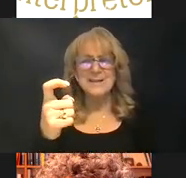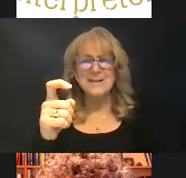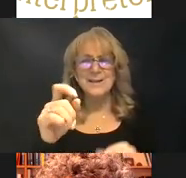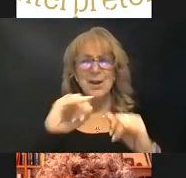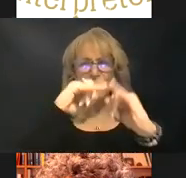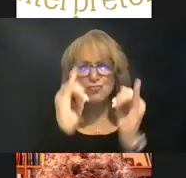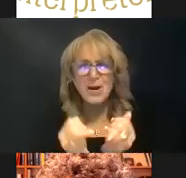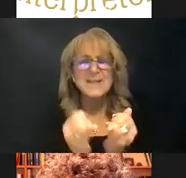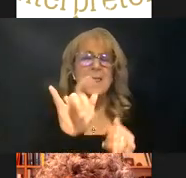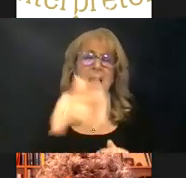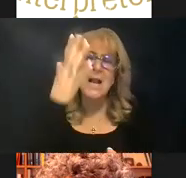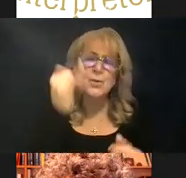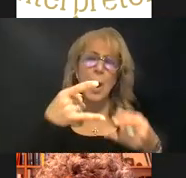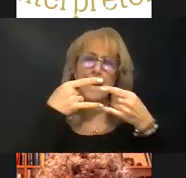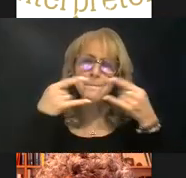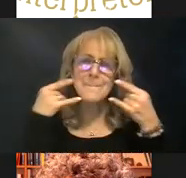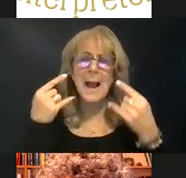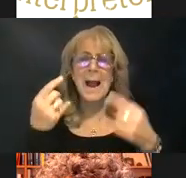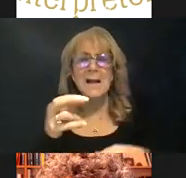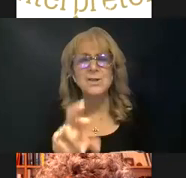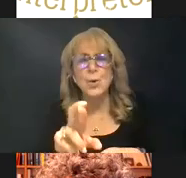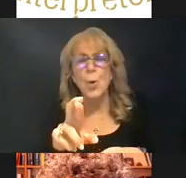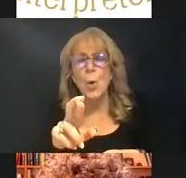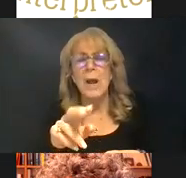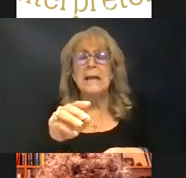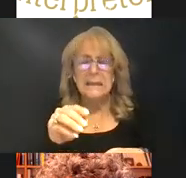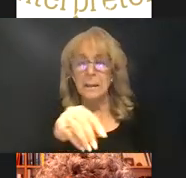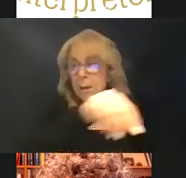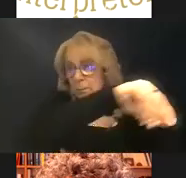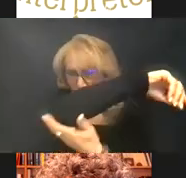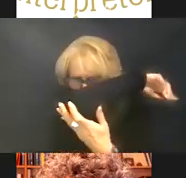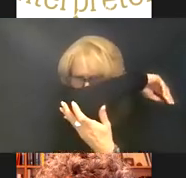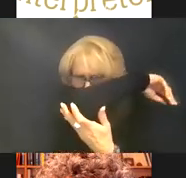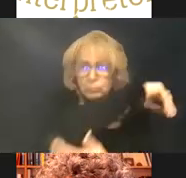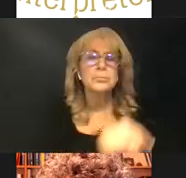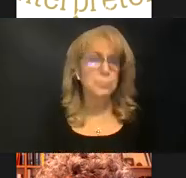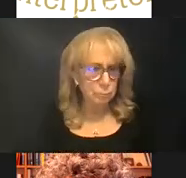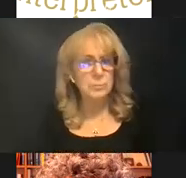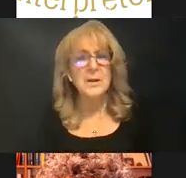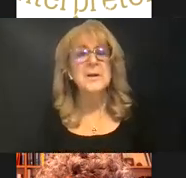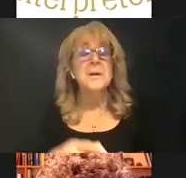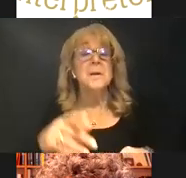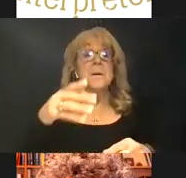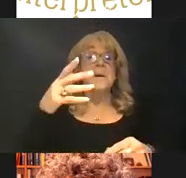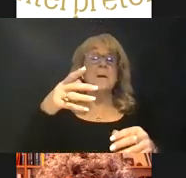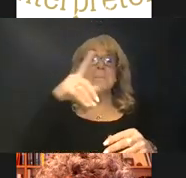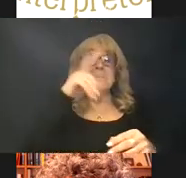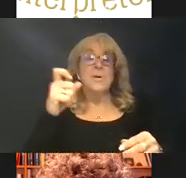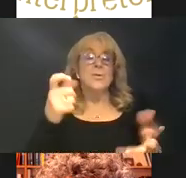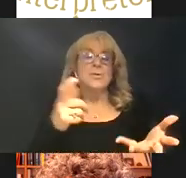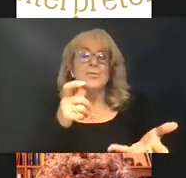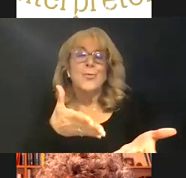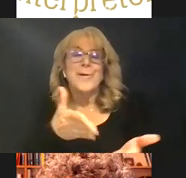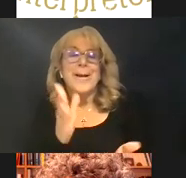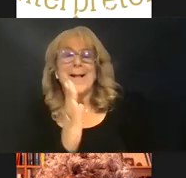that, or to put, when you sneeze, your mouth to your elbow, because in this way you don't allow the vortex rings that